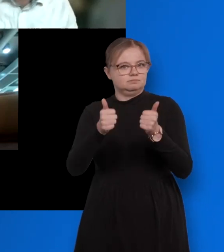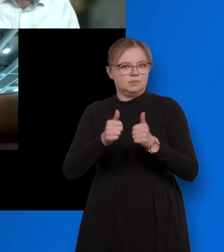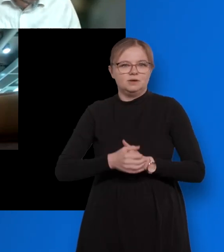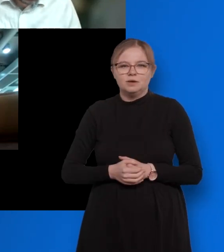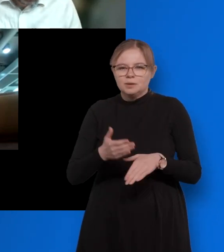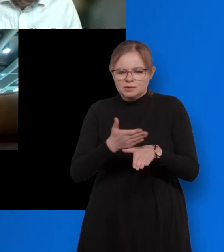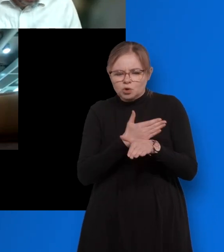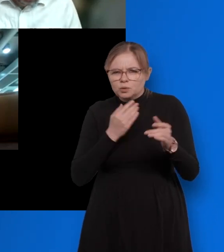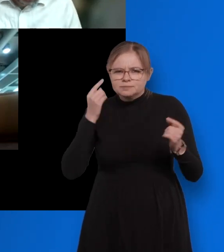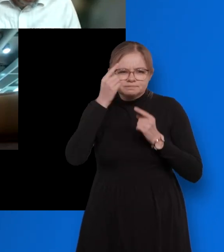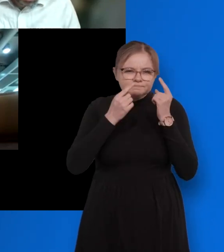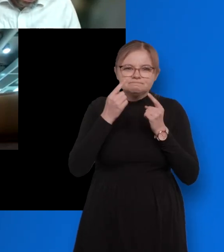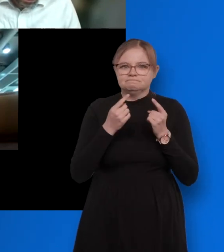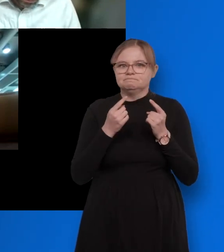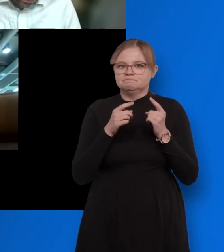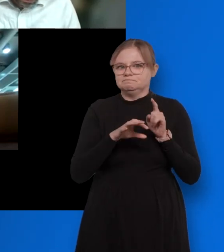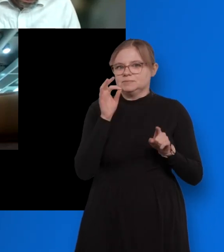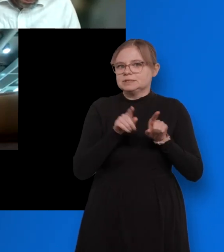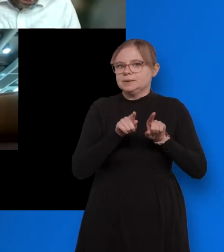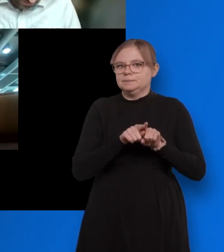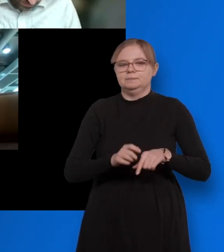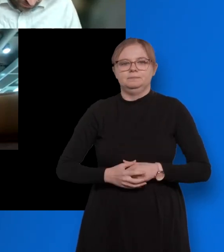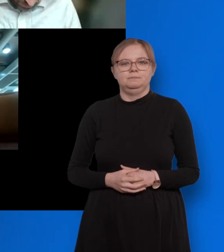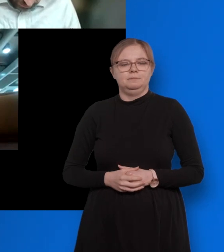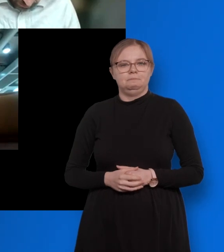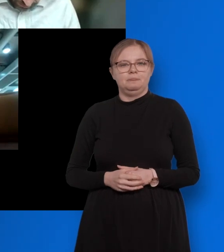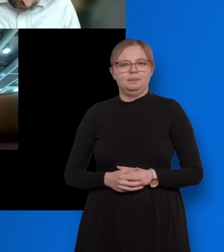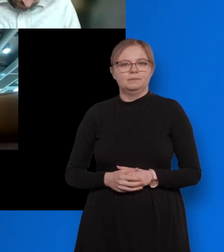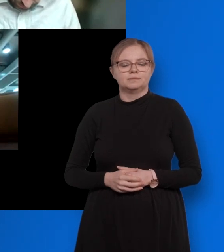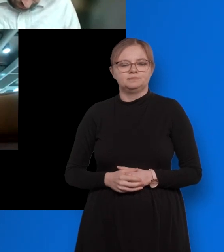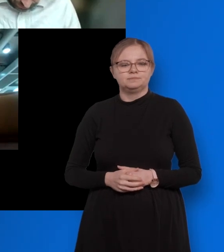had suggested. But we've also seen that the